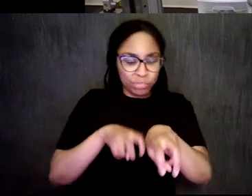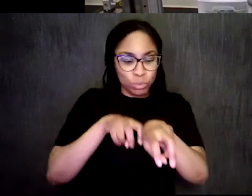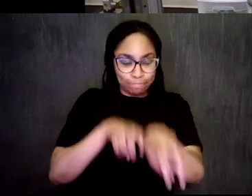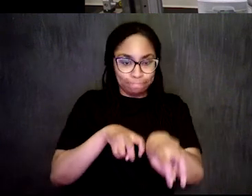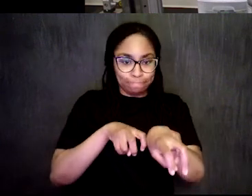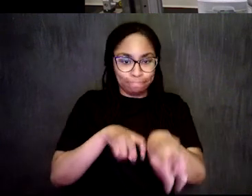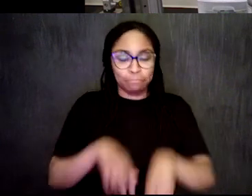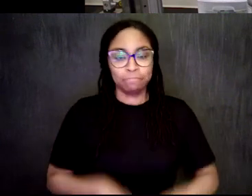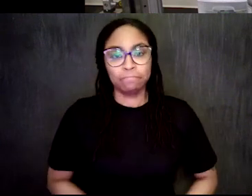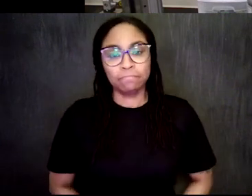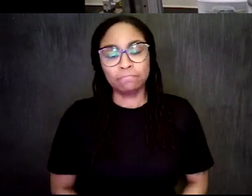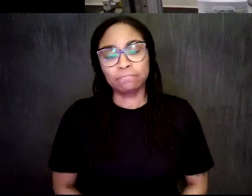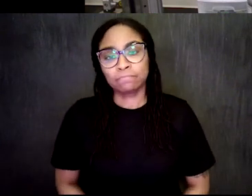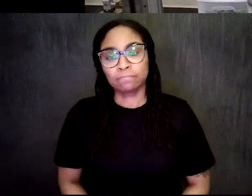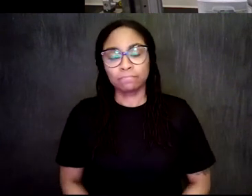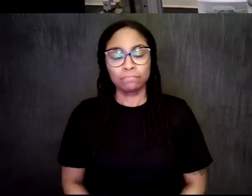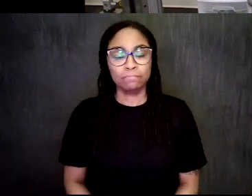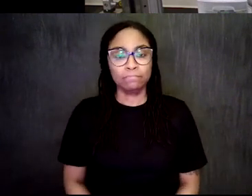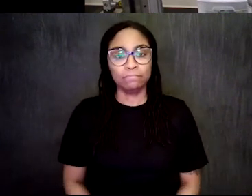Reach.